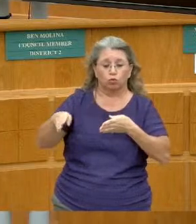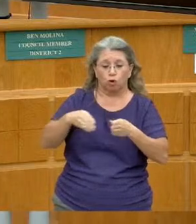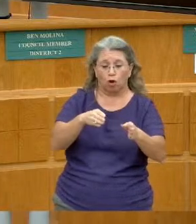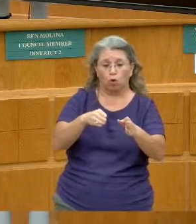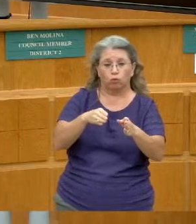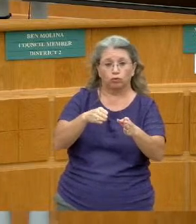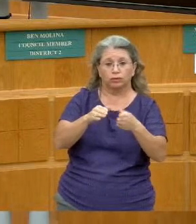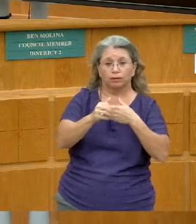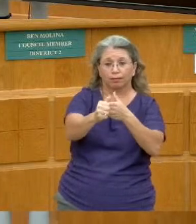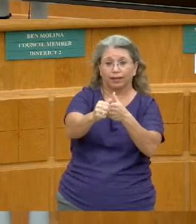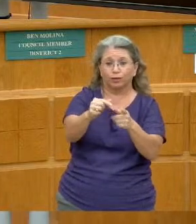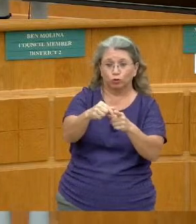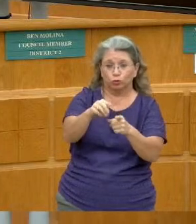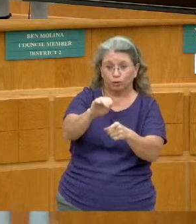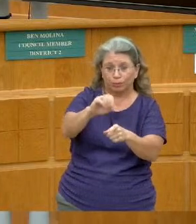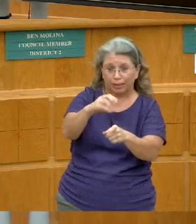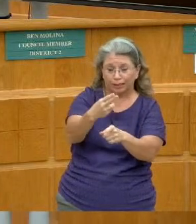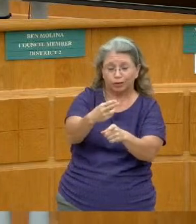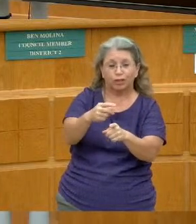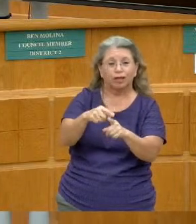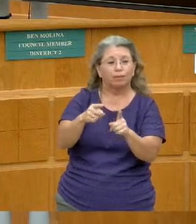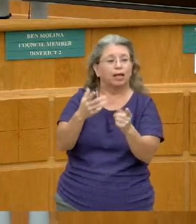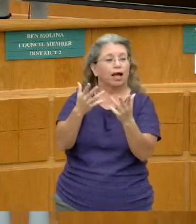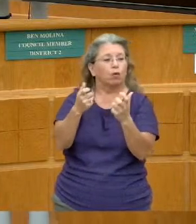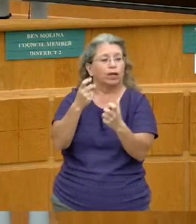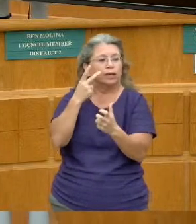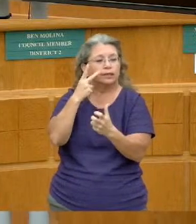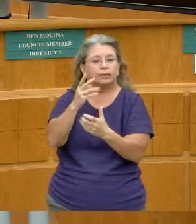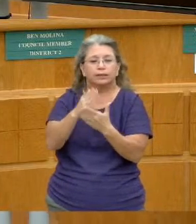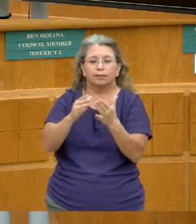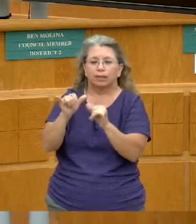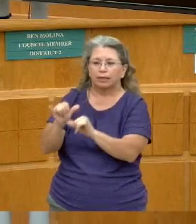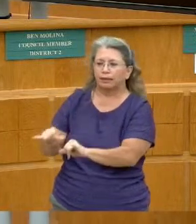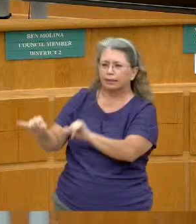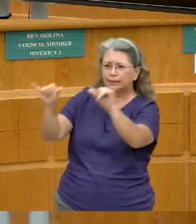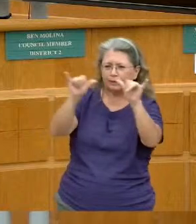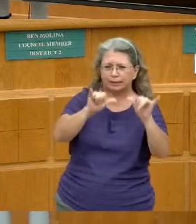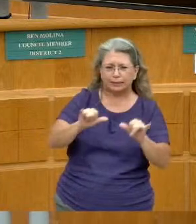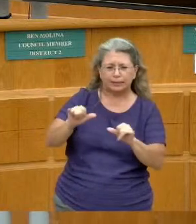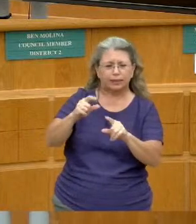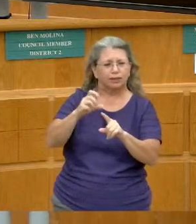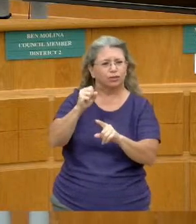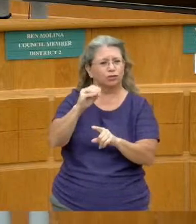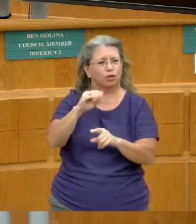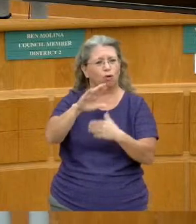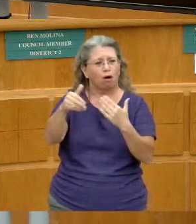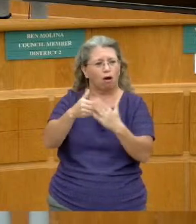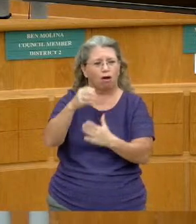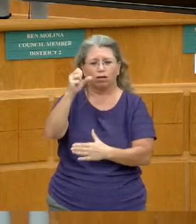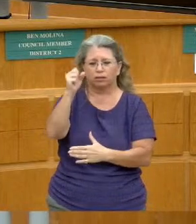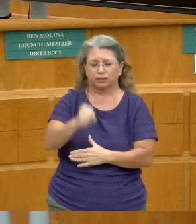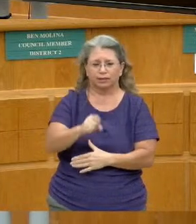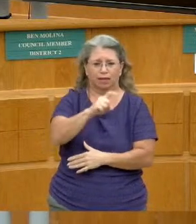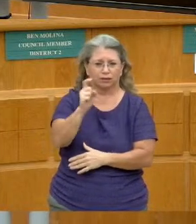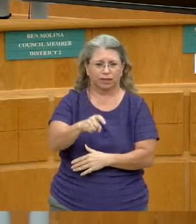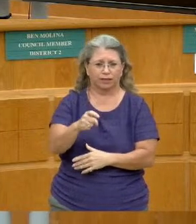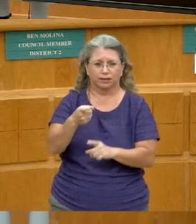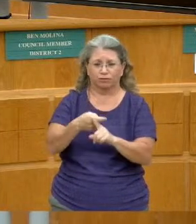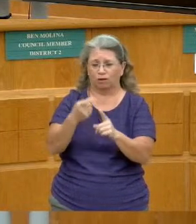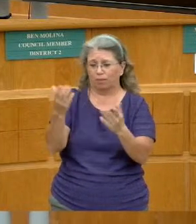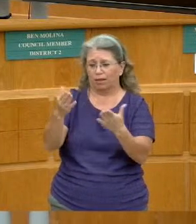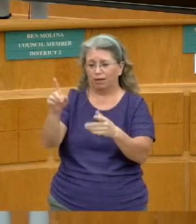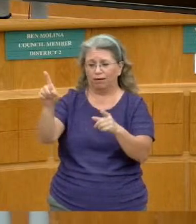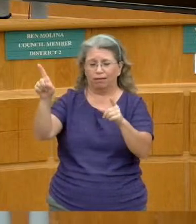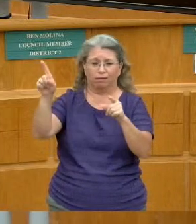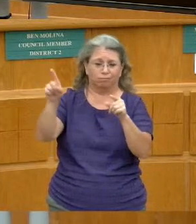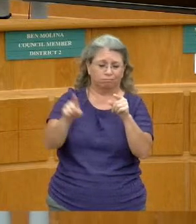really like to see is, something consistent so that South Texas beaches from here all the way down to the valley, are